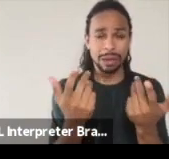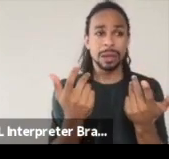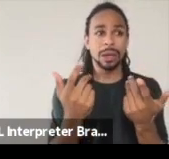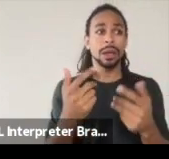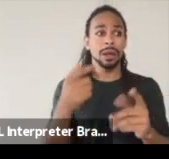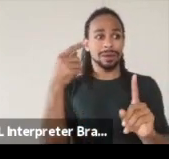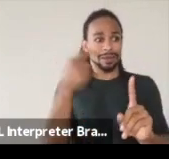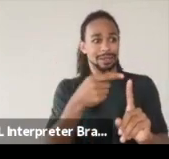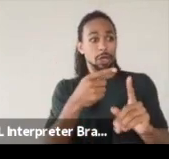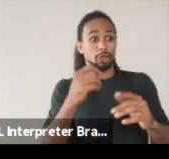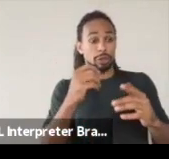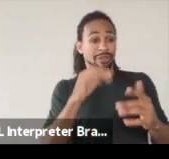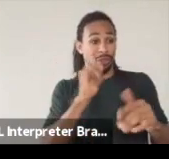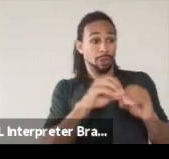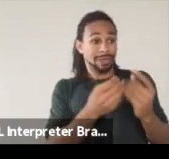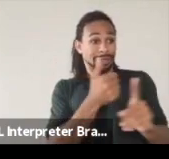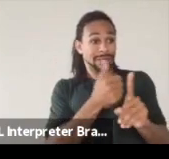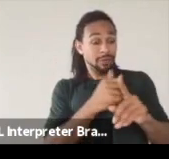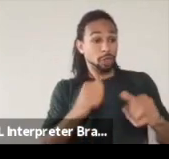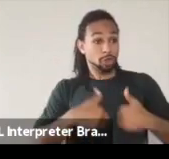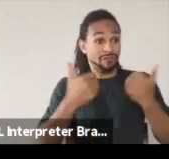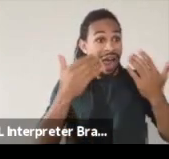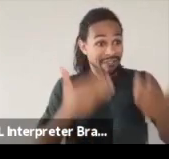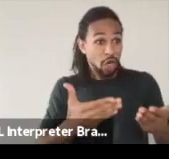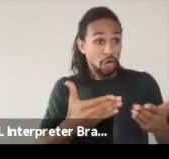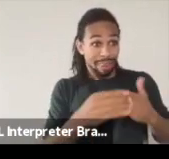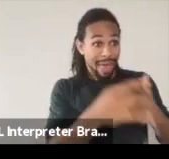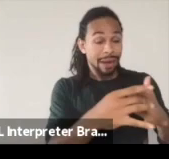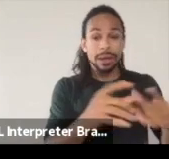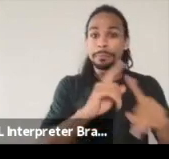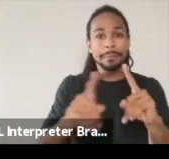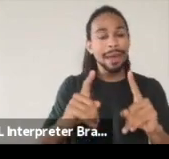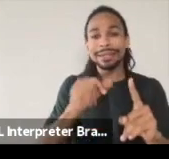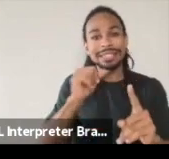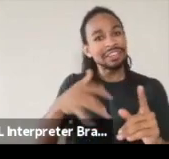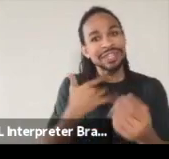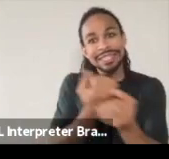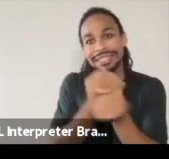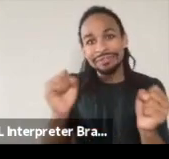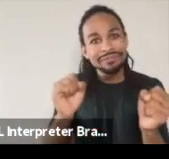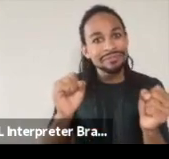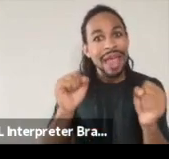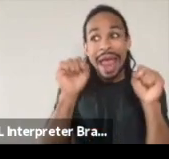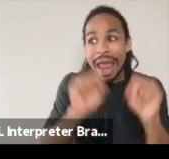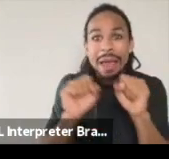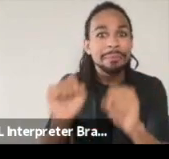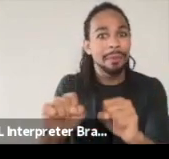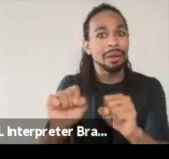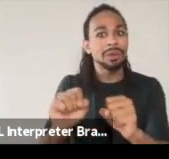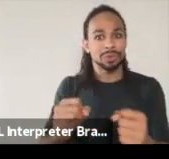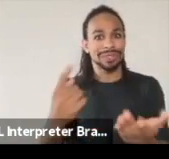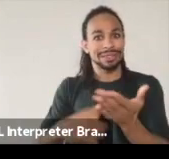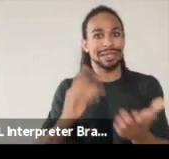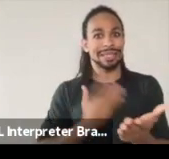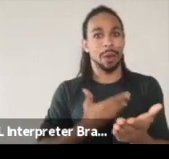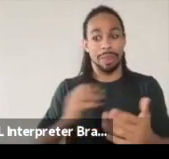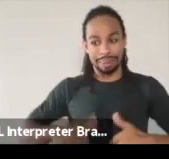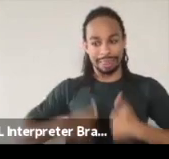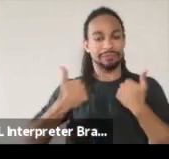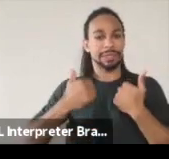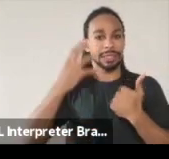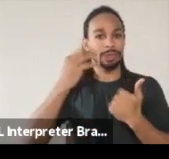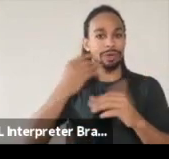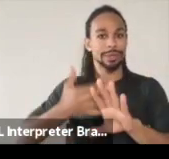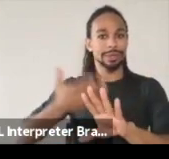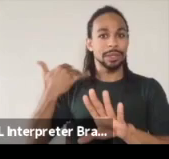organization and also not feeling safe or able to talk about our own lived experience, even in passing,